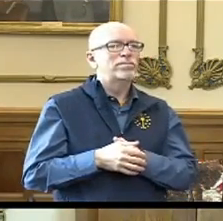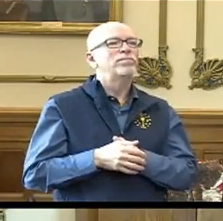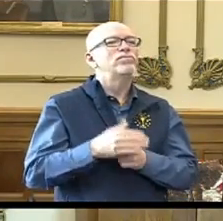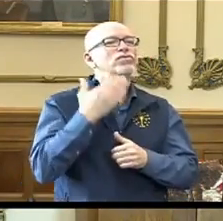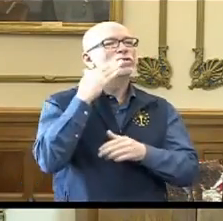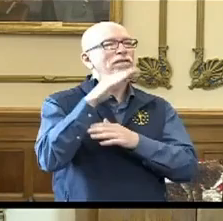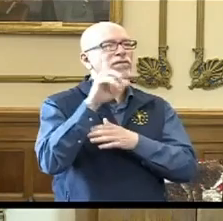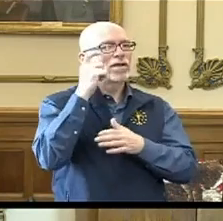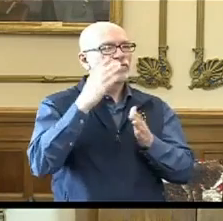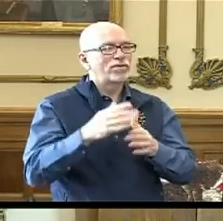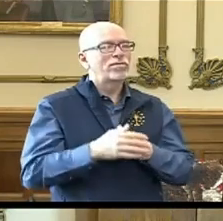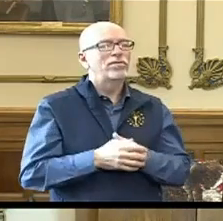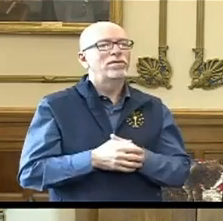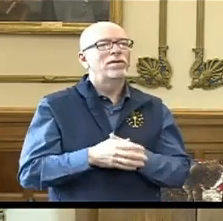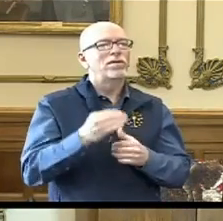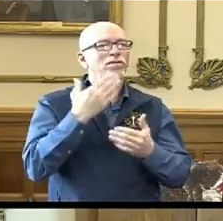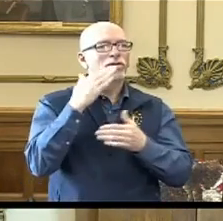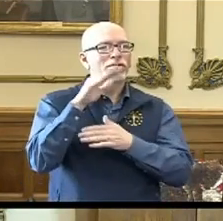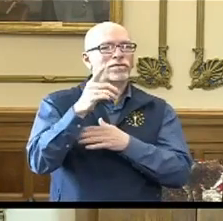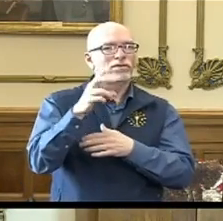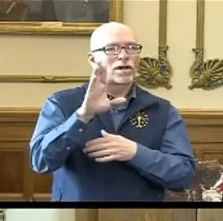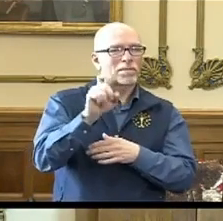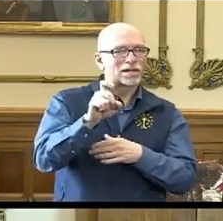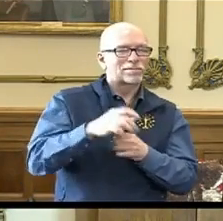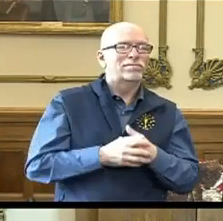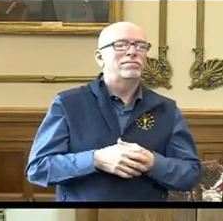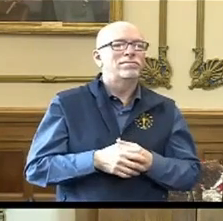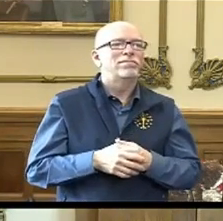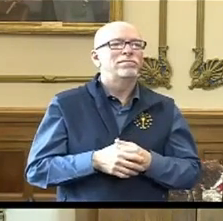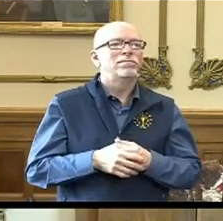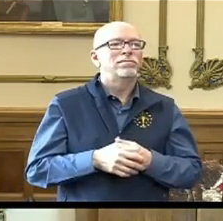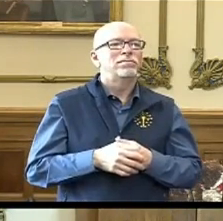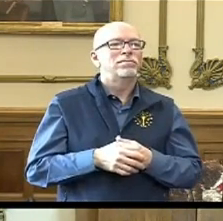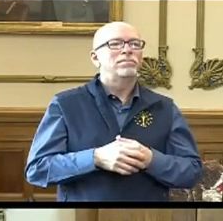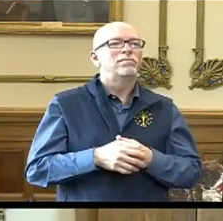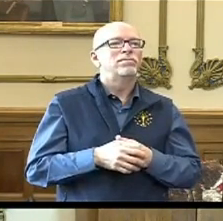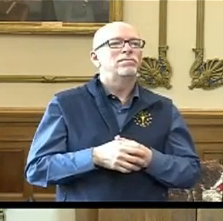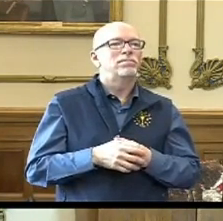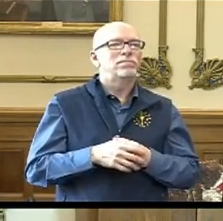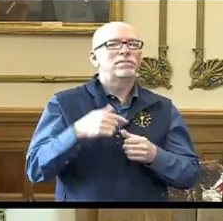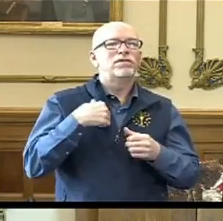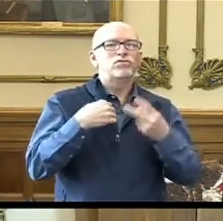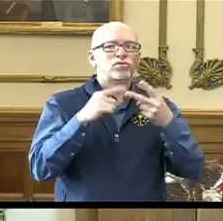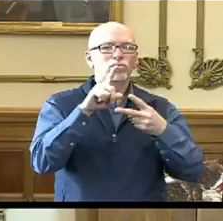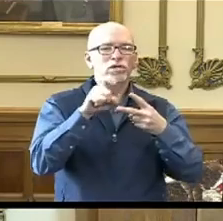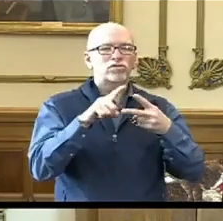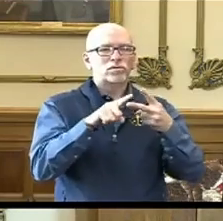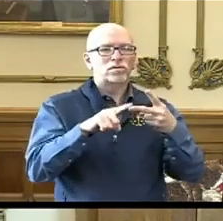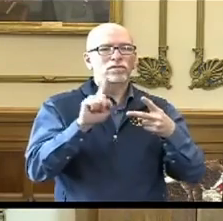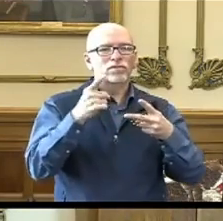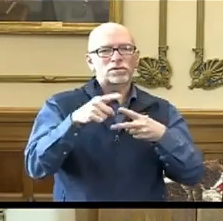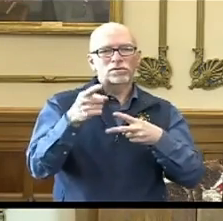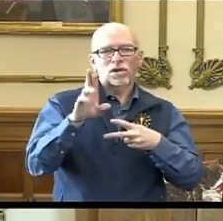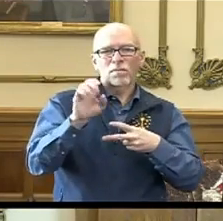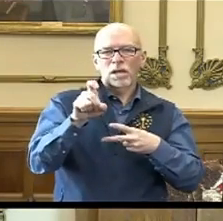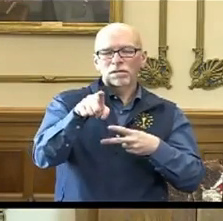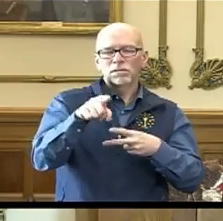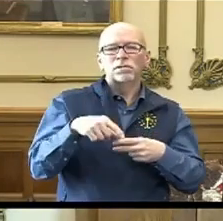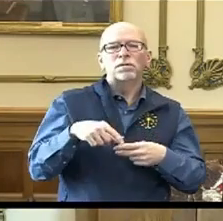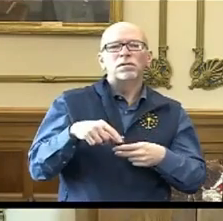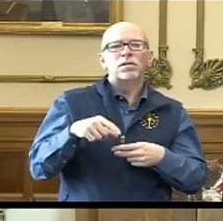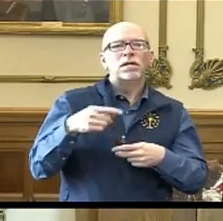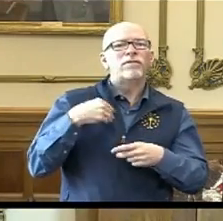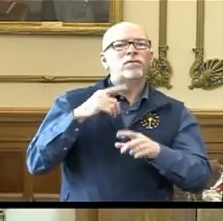Good afternoon, Governor, and good afternoon, Dr. Box. Doc, I have two questions. The first is for Dr. Box.